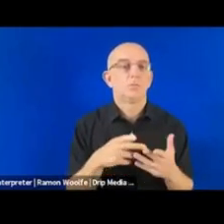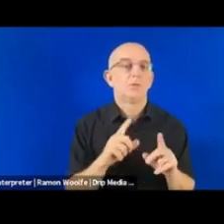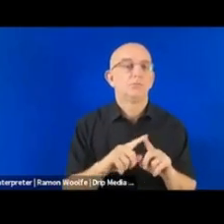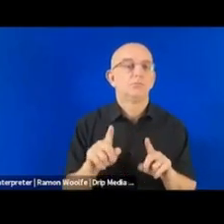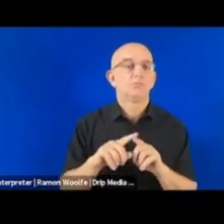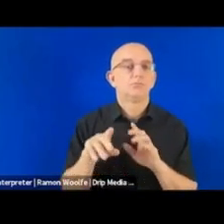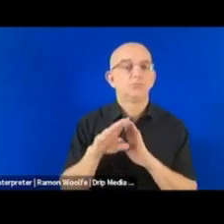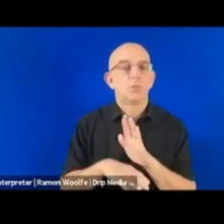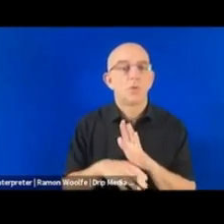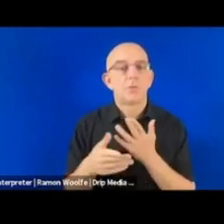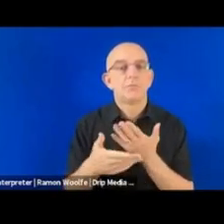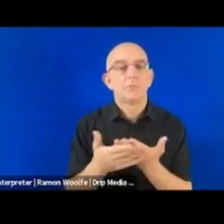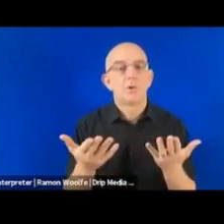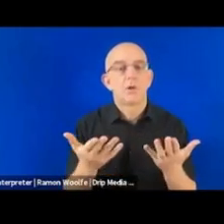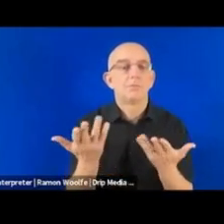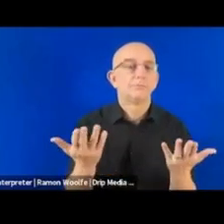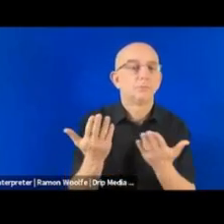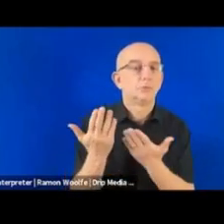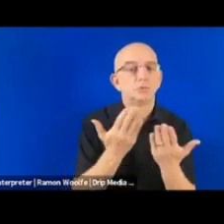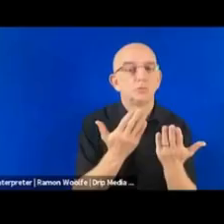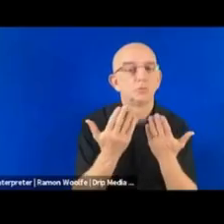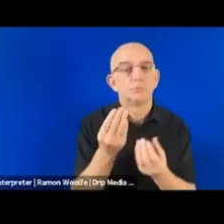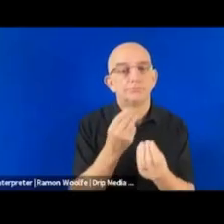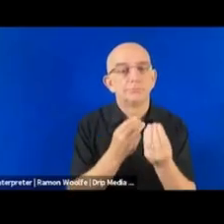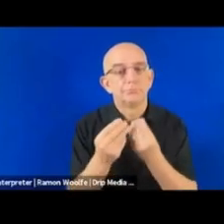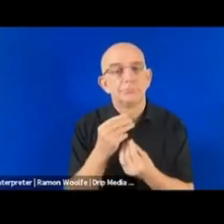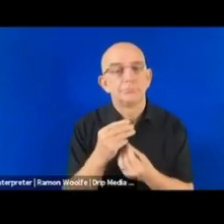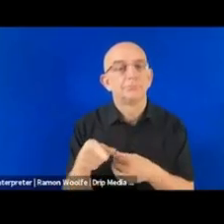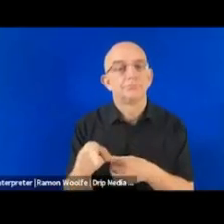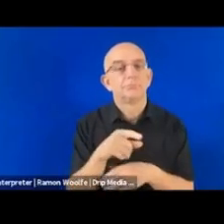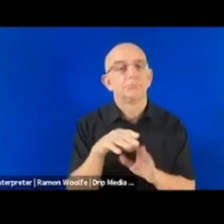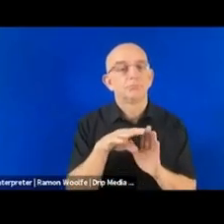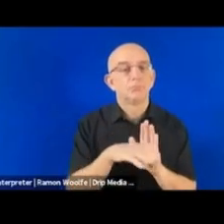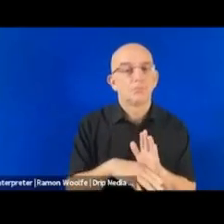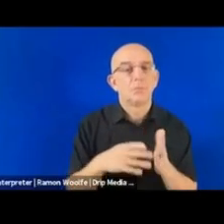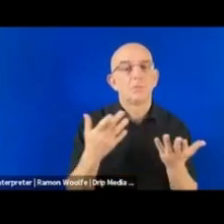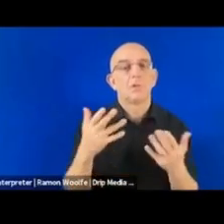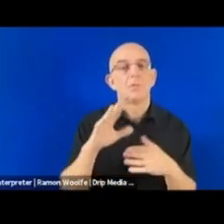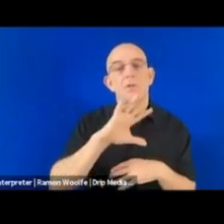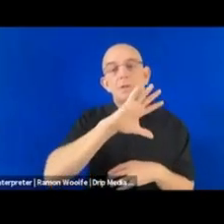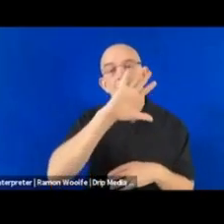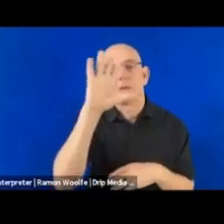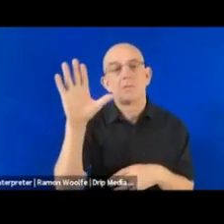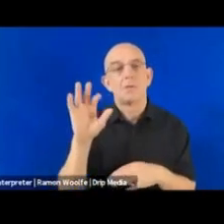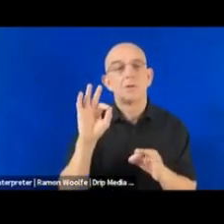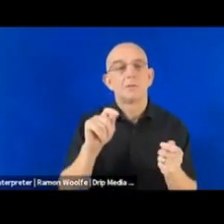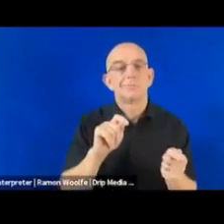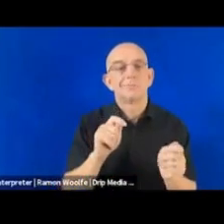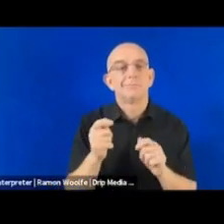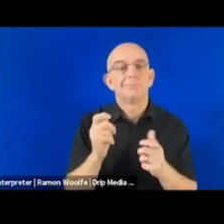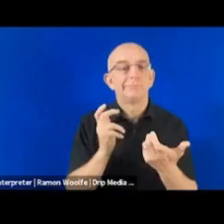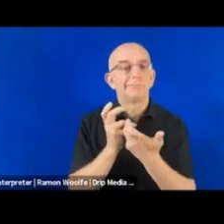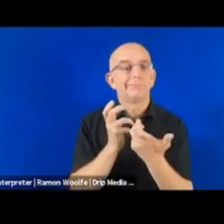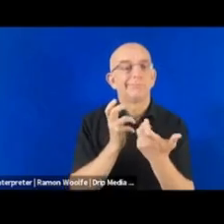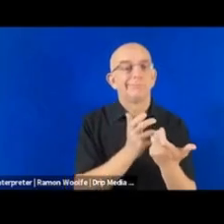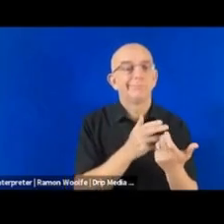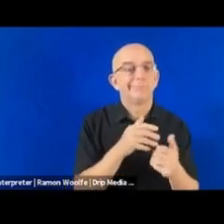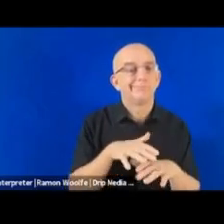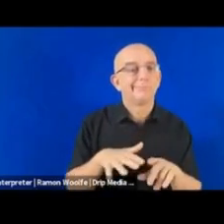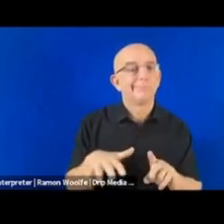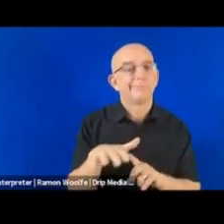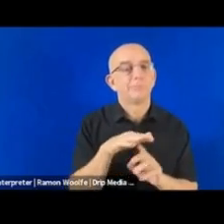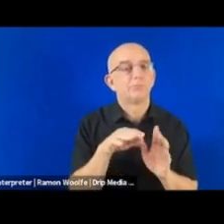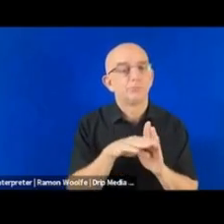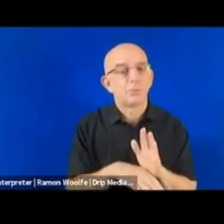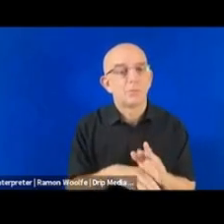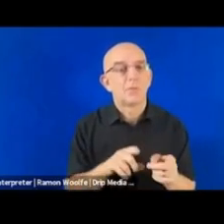specifically the ones, the non-contributory programs of social protection, there was a need to basically be able to train more staff. So there was a